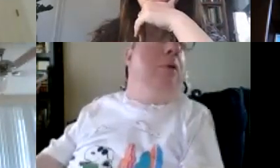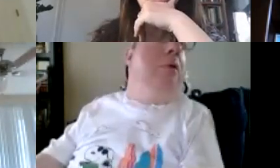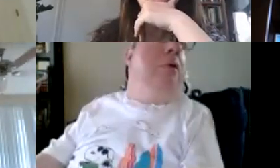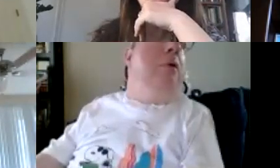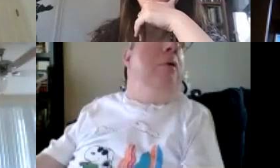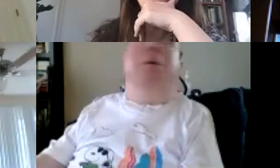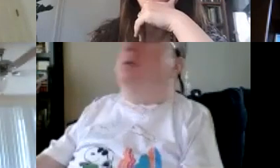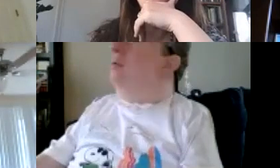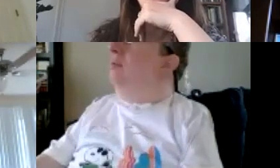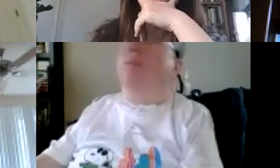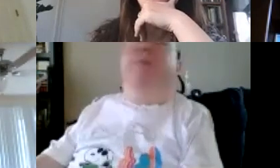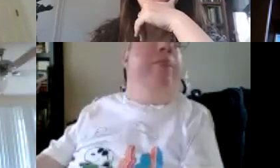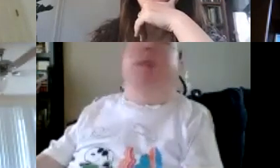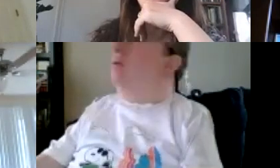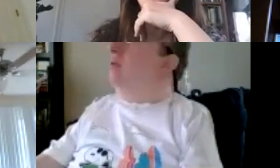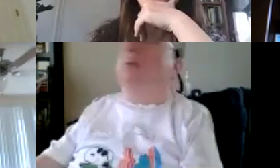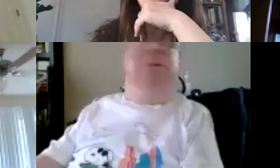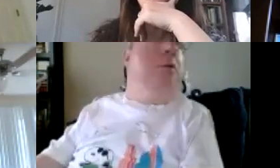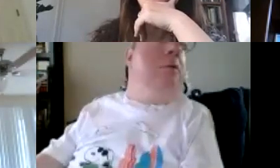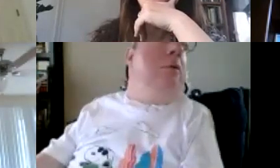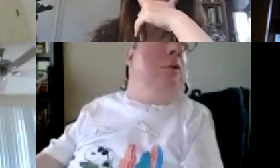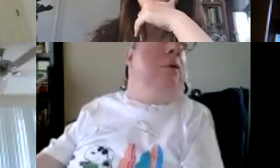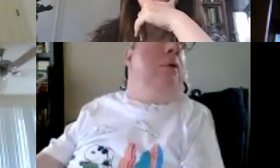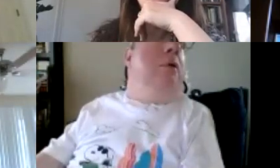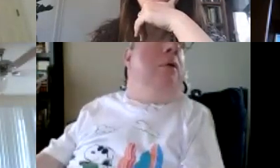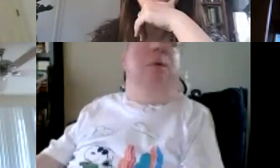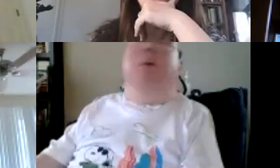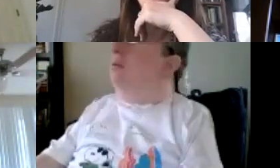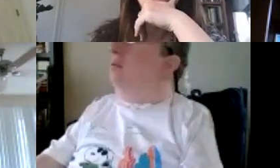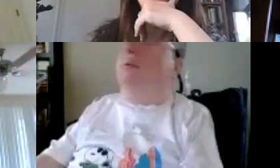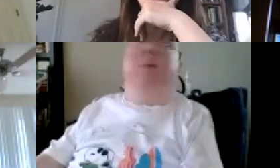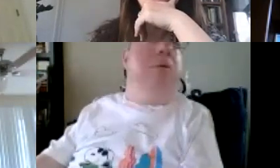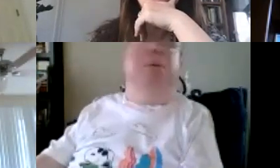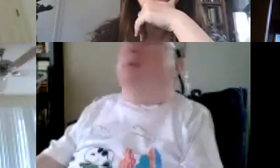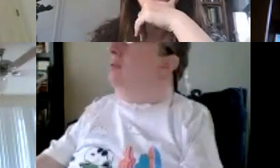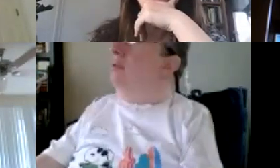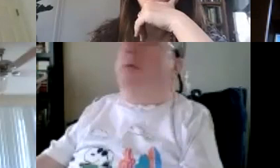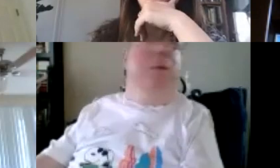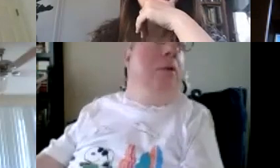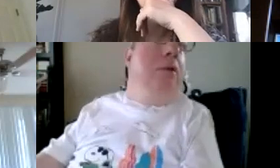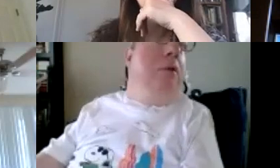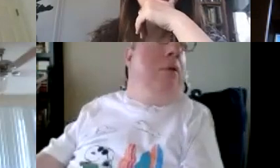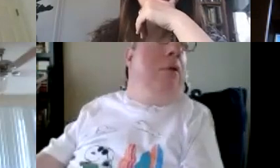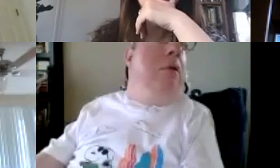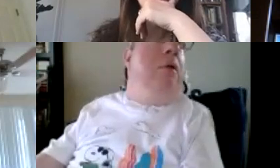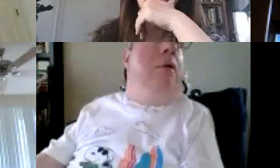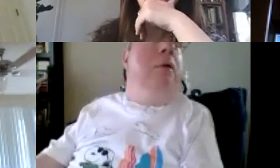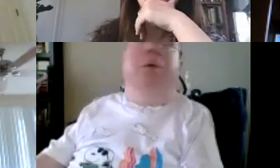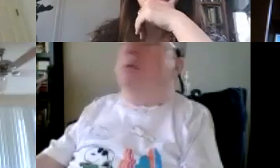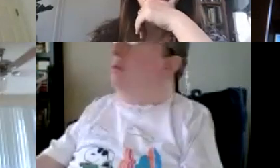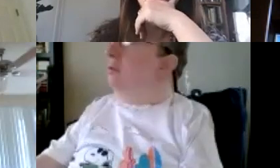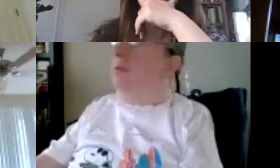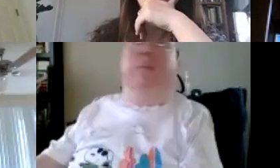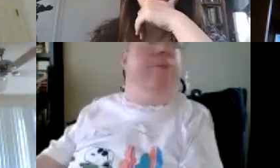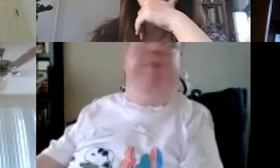operate right now. So we go through our county health departments, and then the county health departments look through their community and see who has the